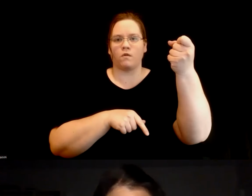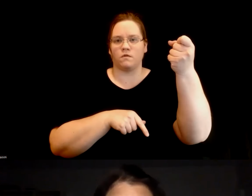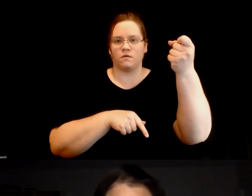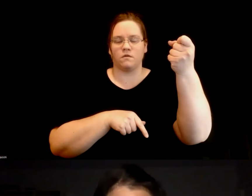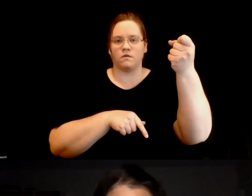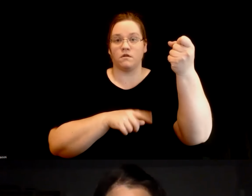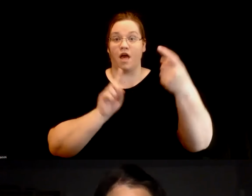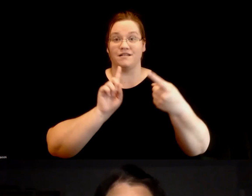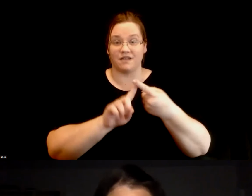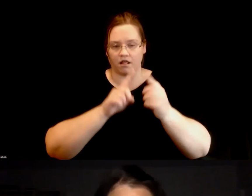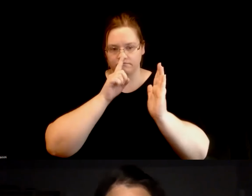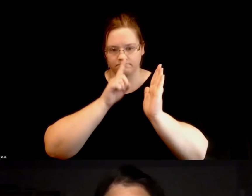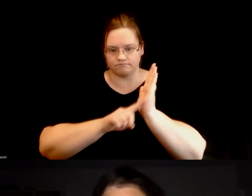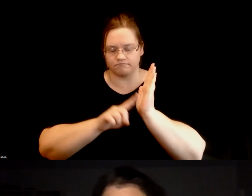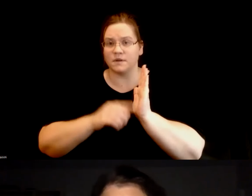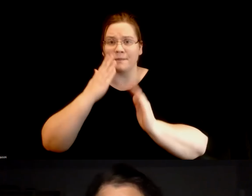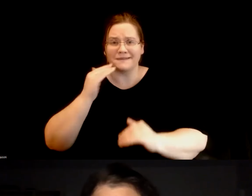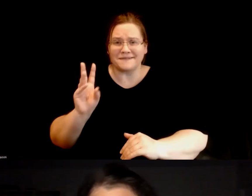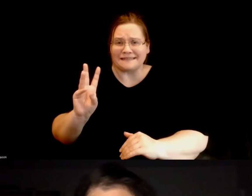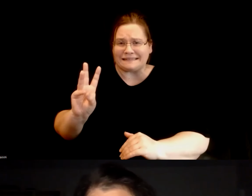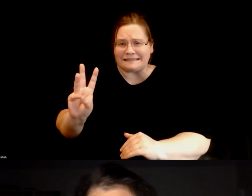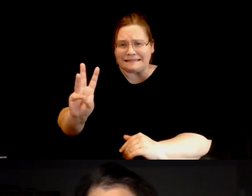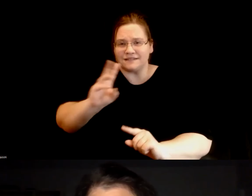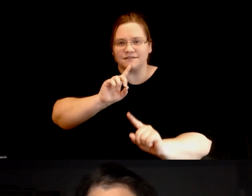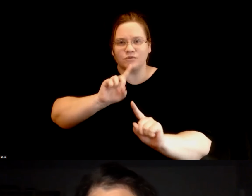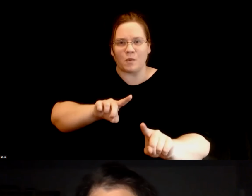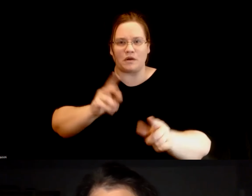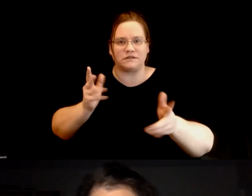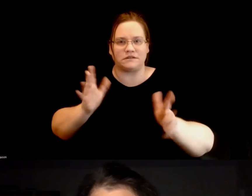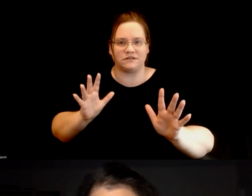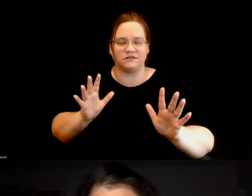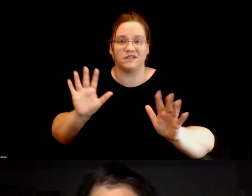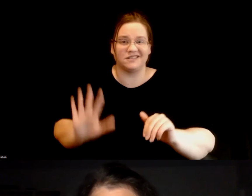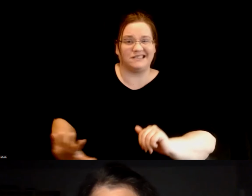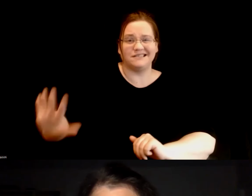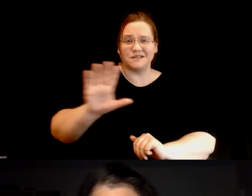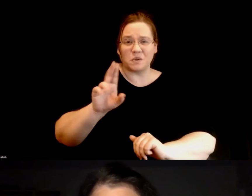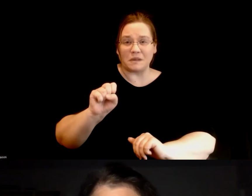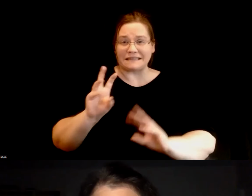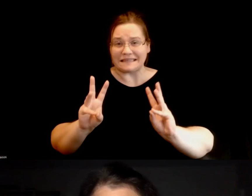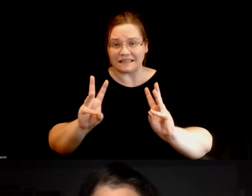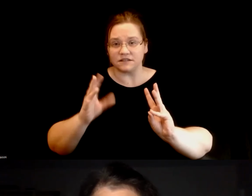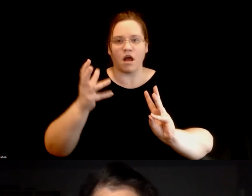get more information because of those reports of those adverse events.